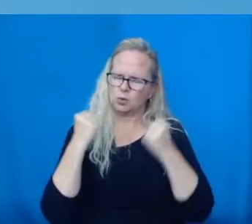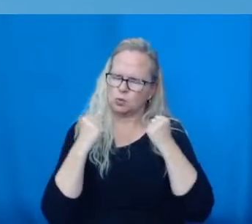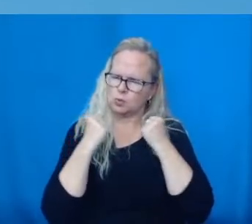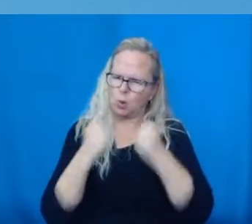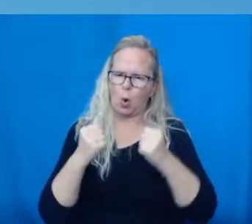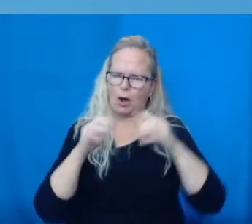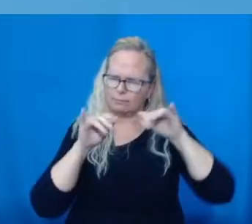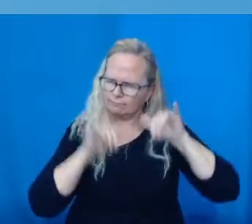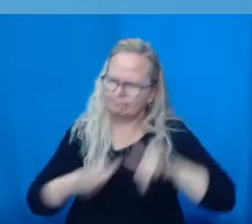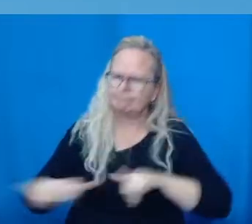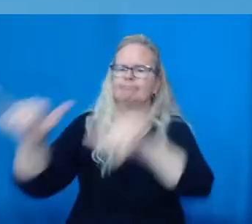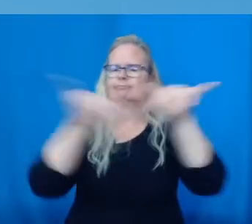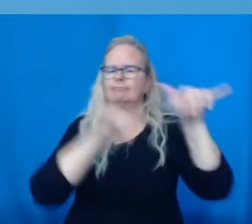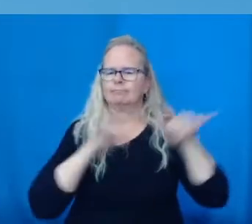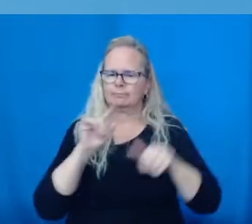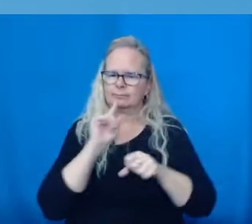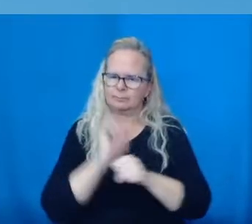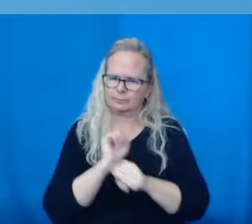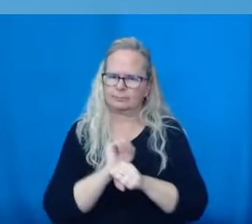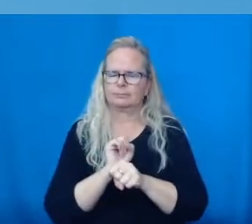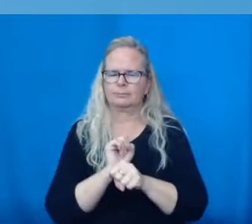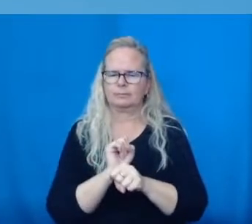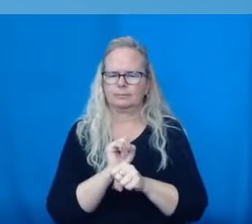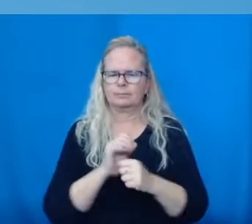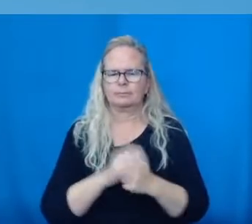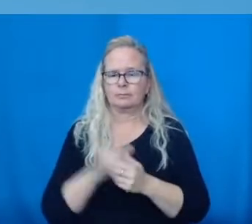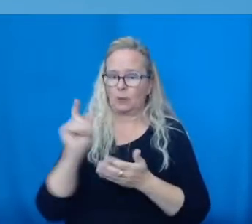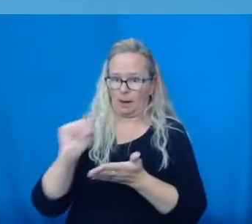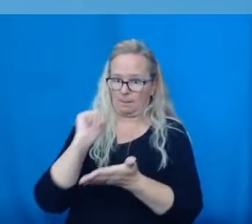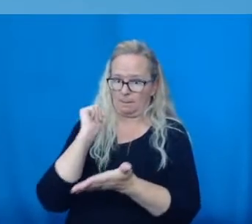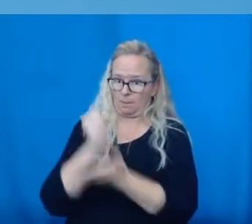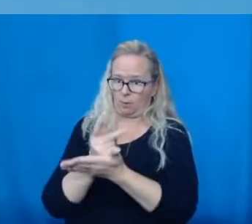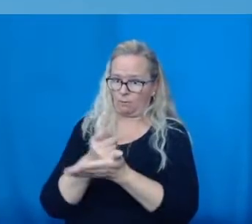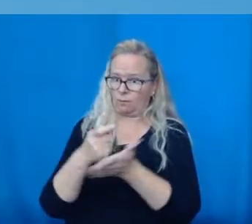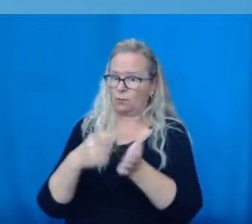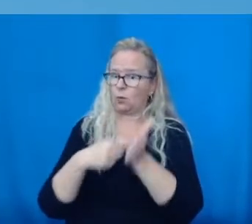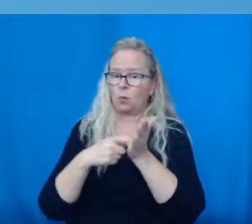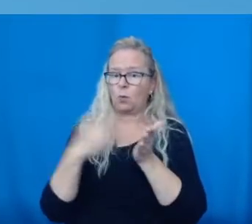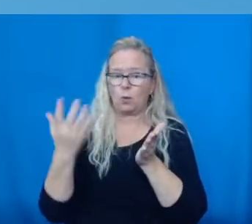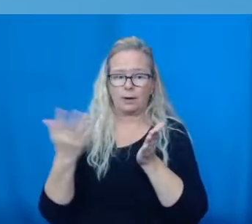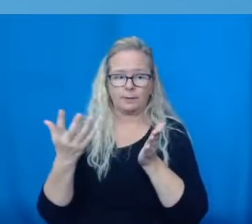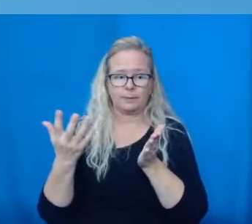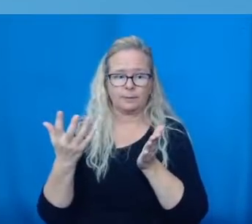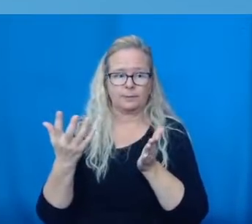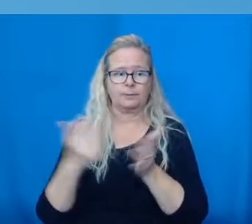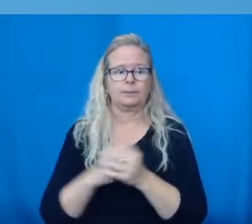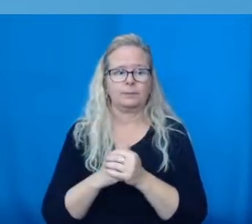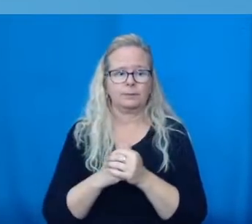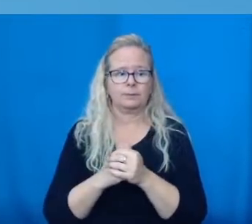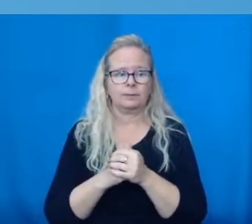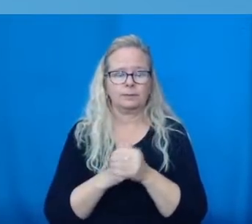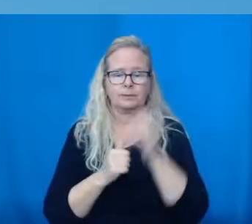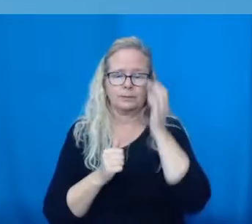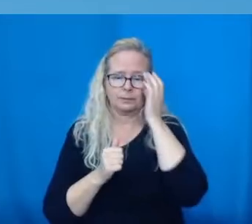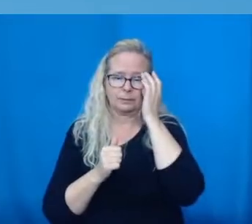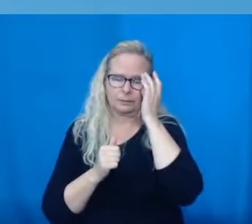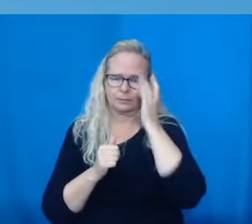for same slide, please. Yeah, thanks. Is requirements for marking and